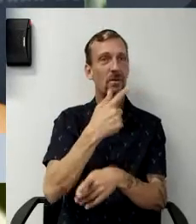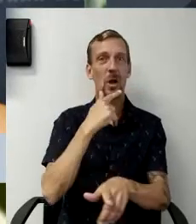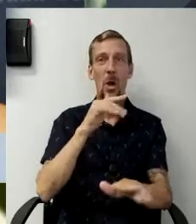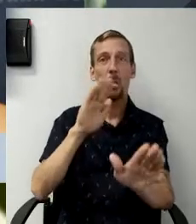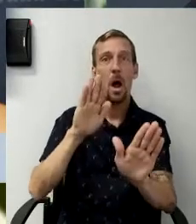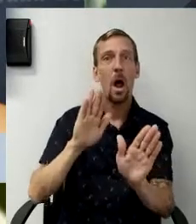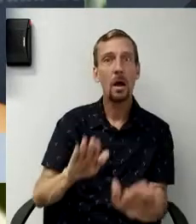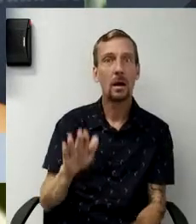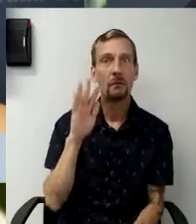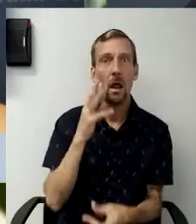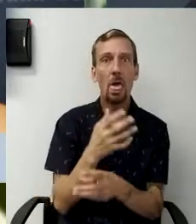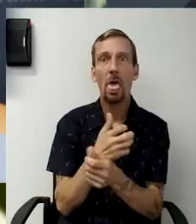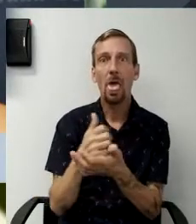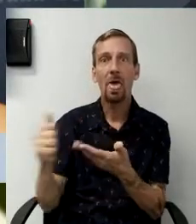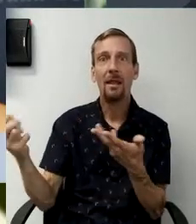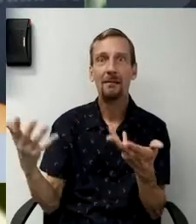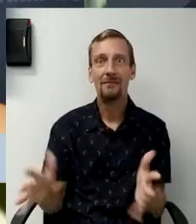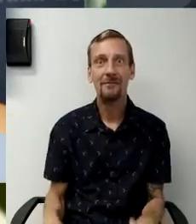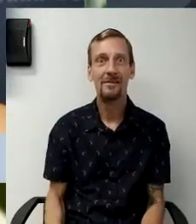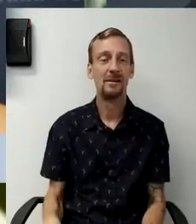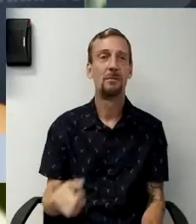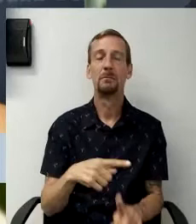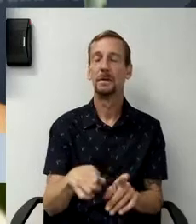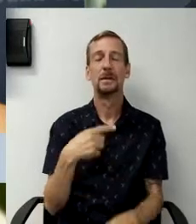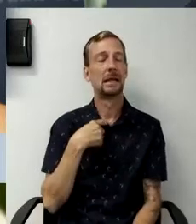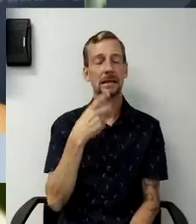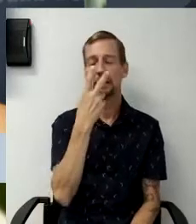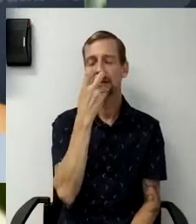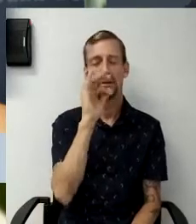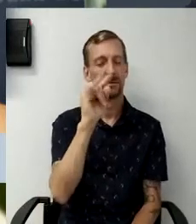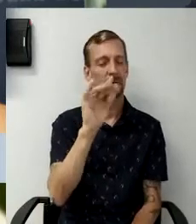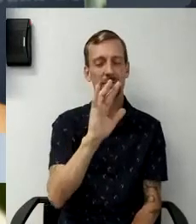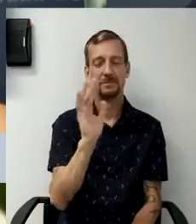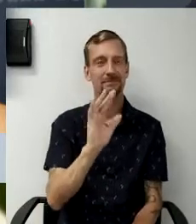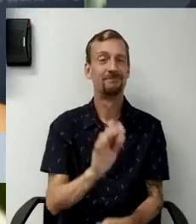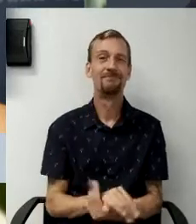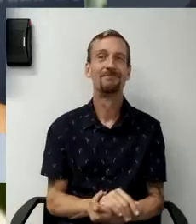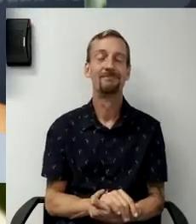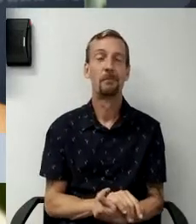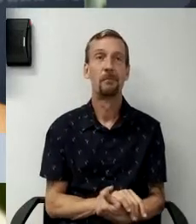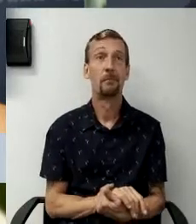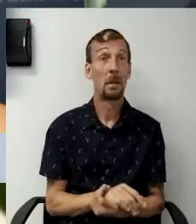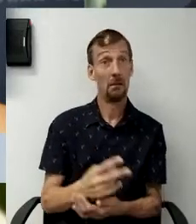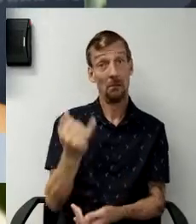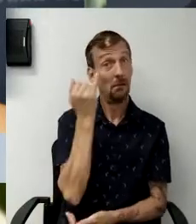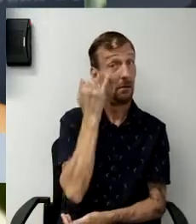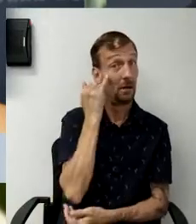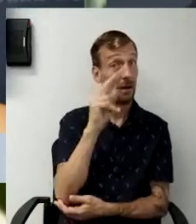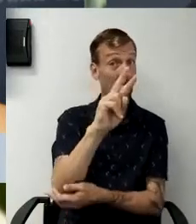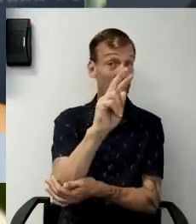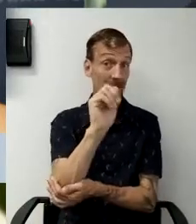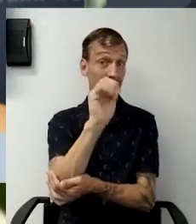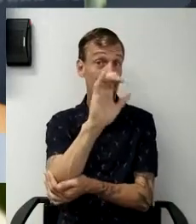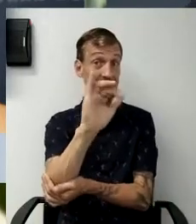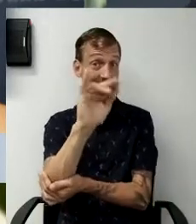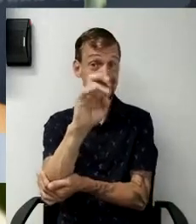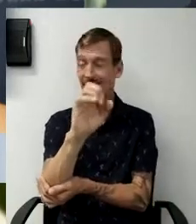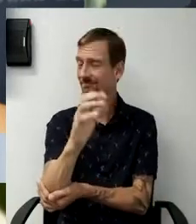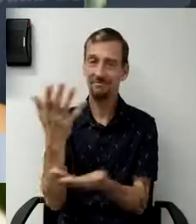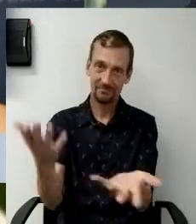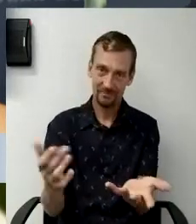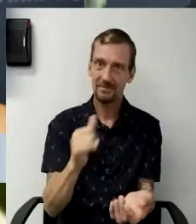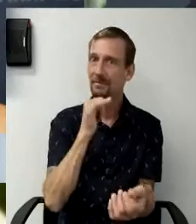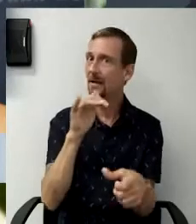wonderful. I highly doubt it, unless the vaccine is unlikely to